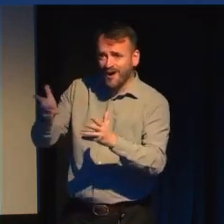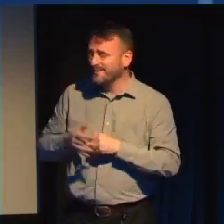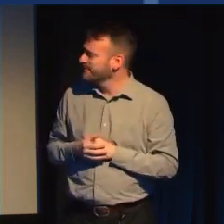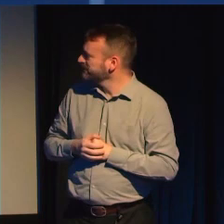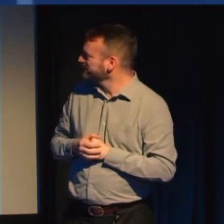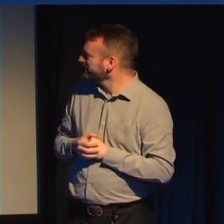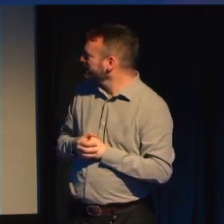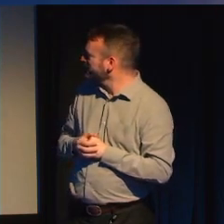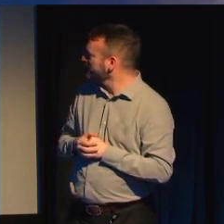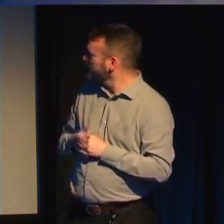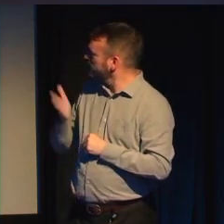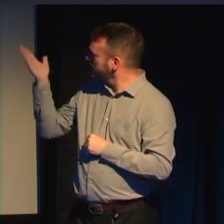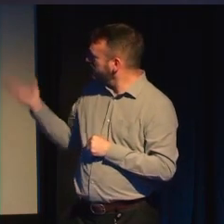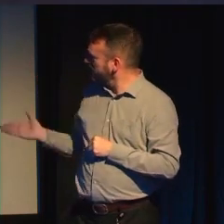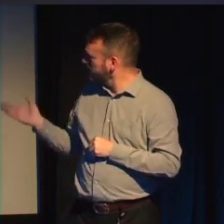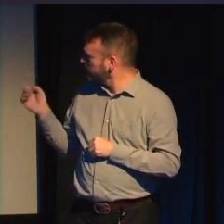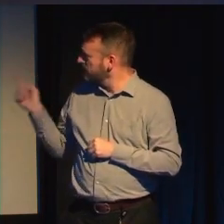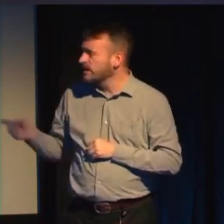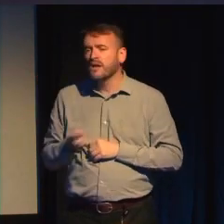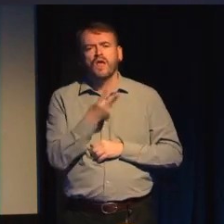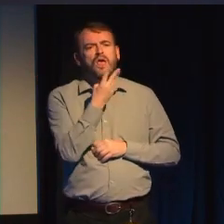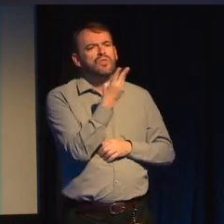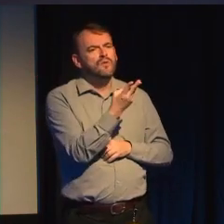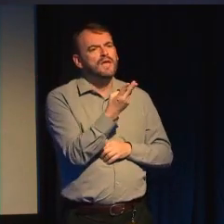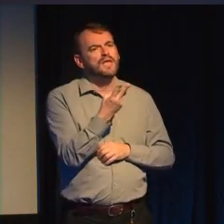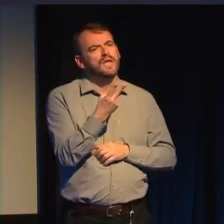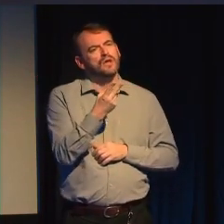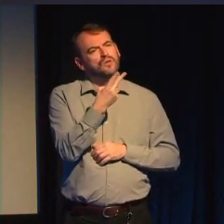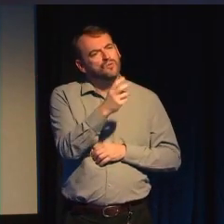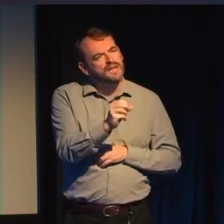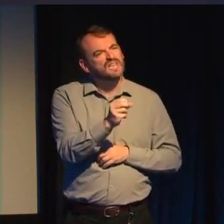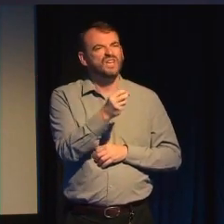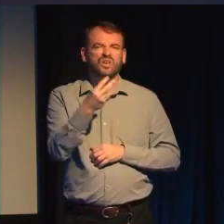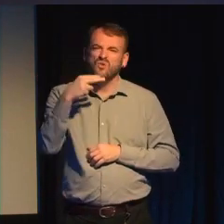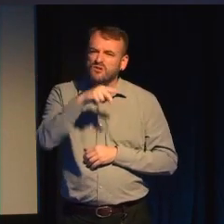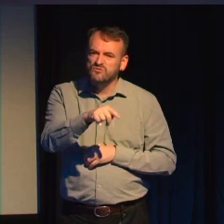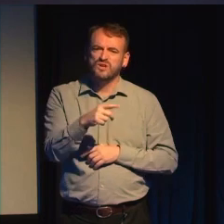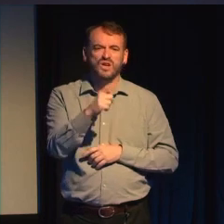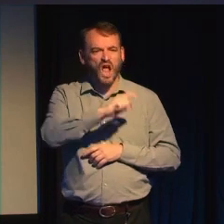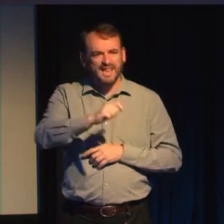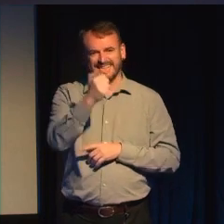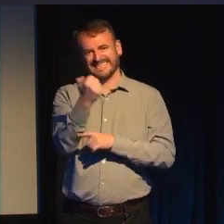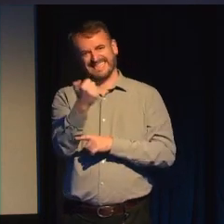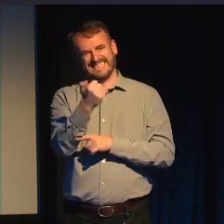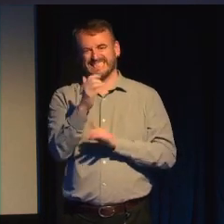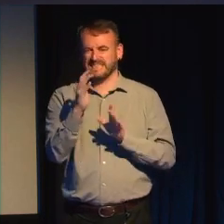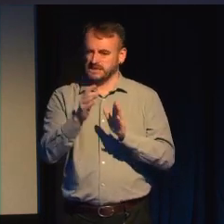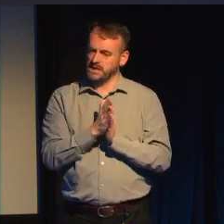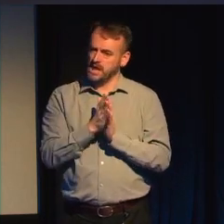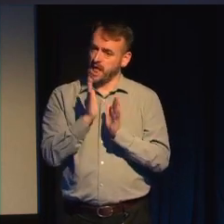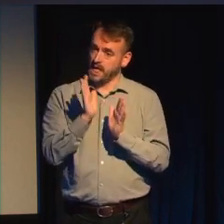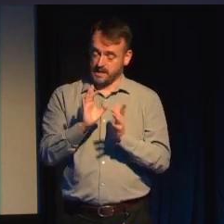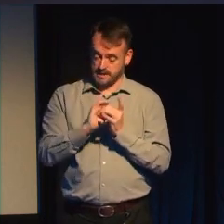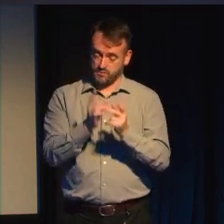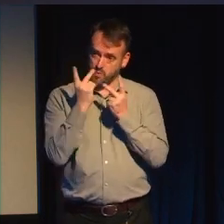go. 320, 200, 16 colours, very much defined the look, and clearly from a